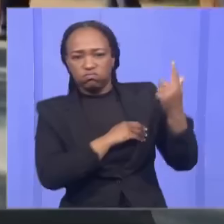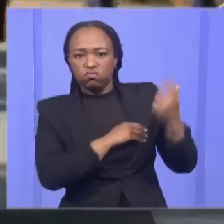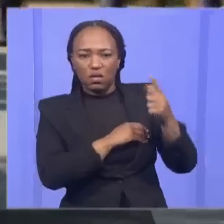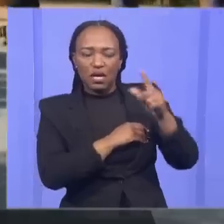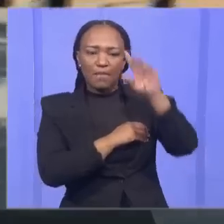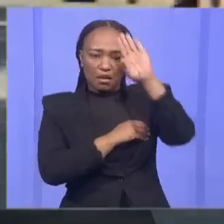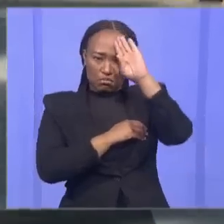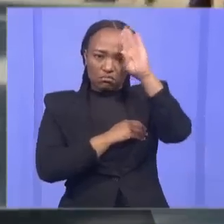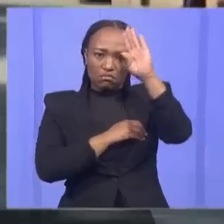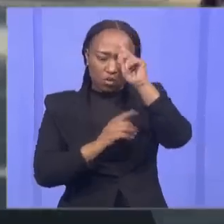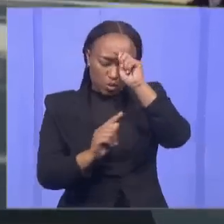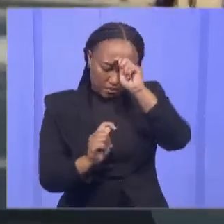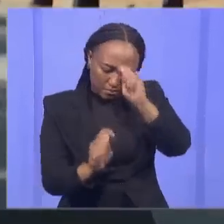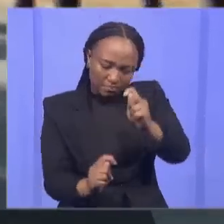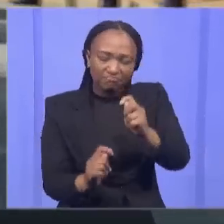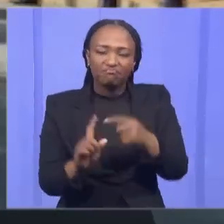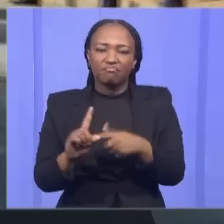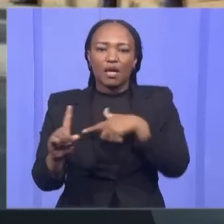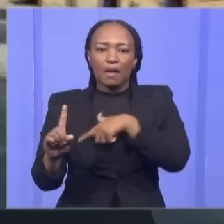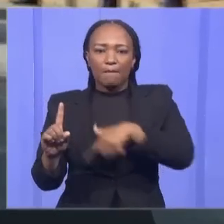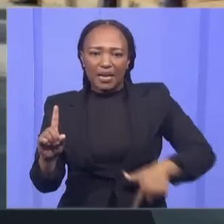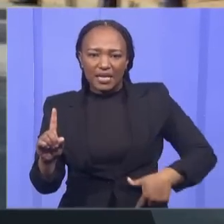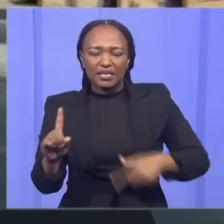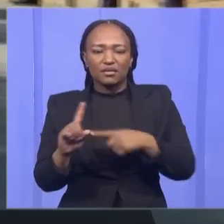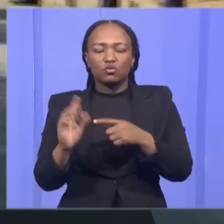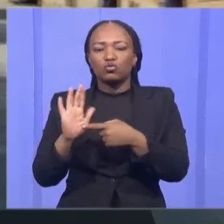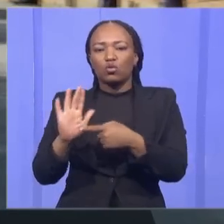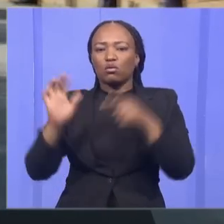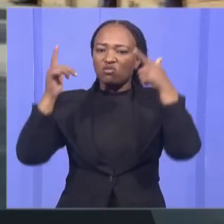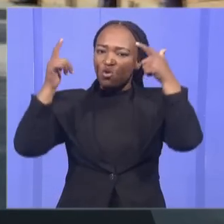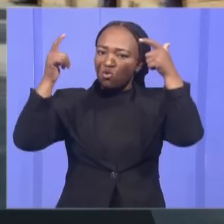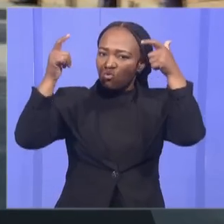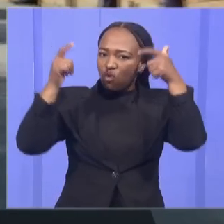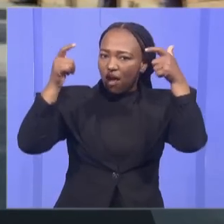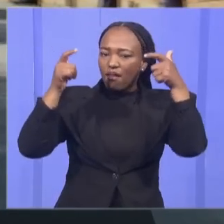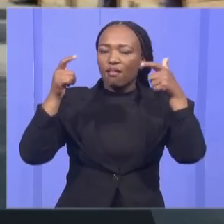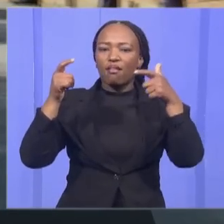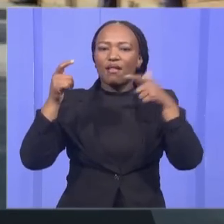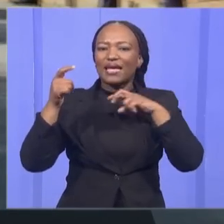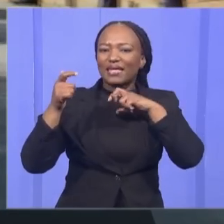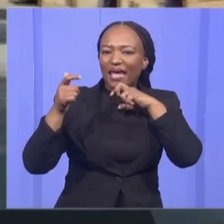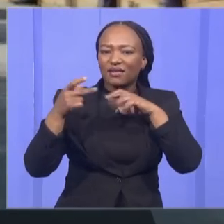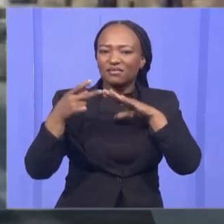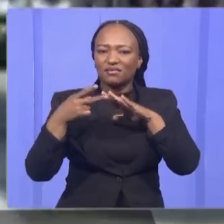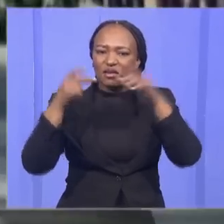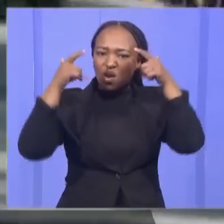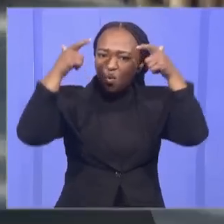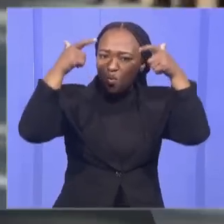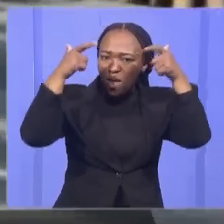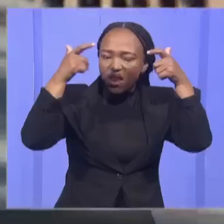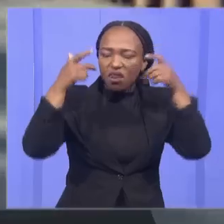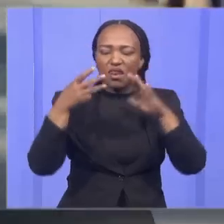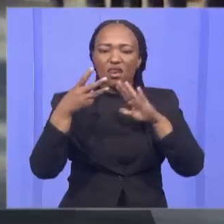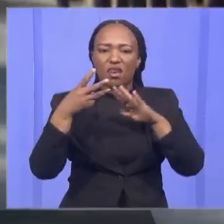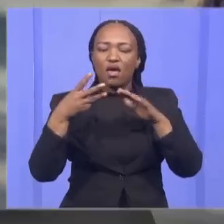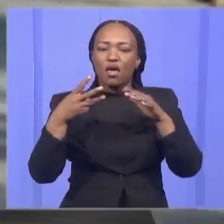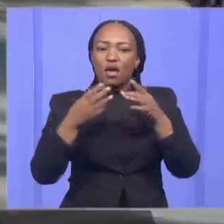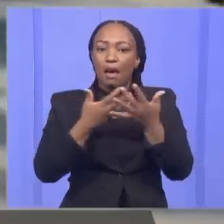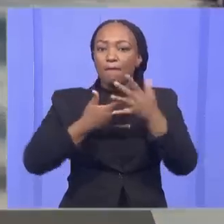talks to the royalties such as the queens, the kings, as well as the prime ministers and so forth.